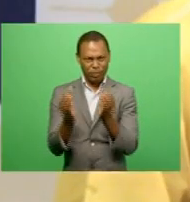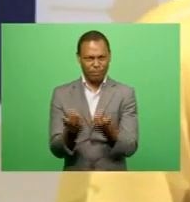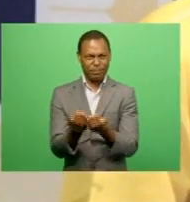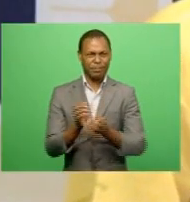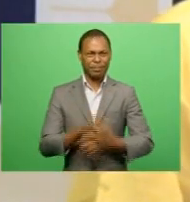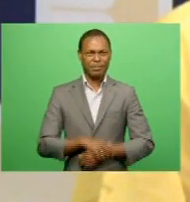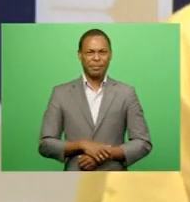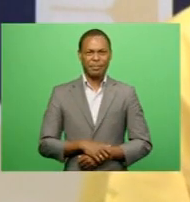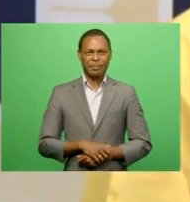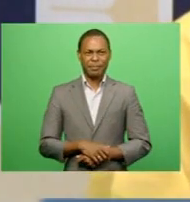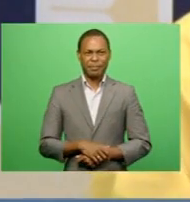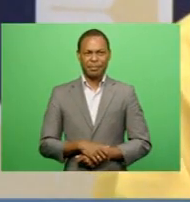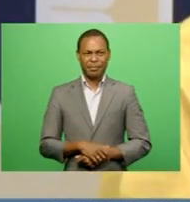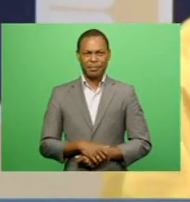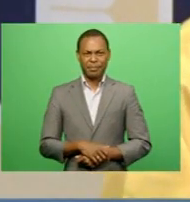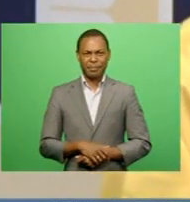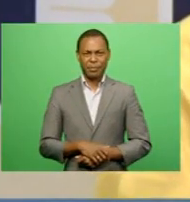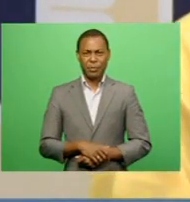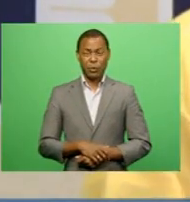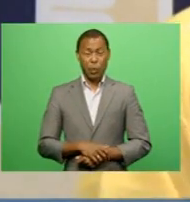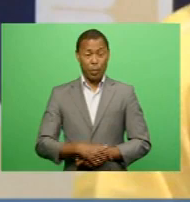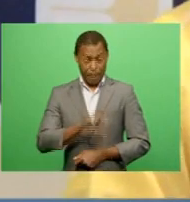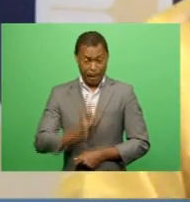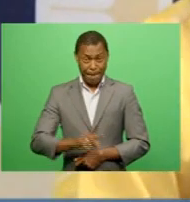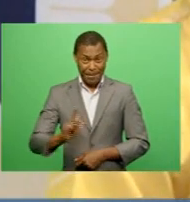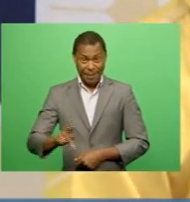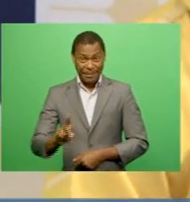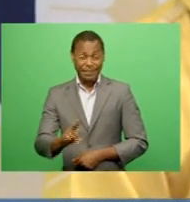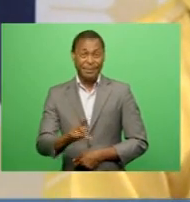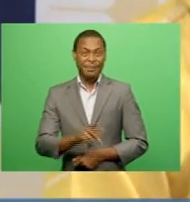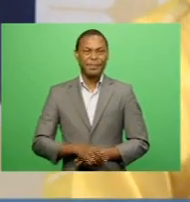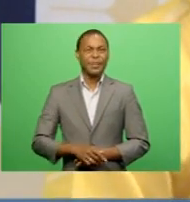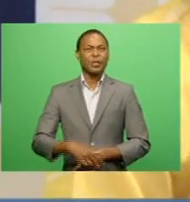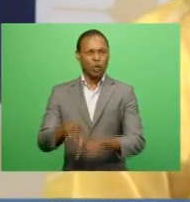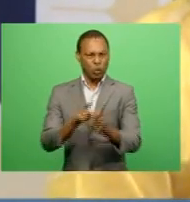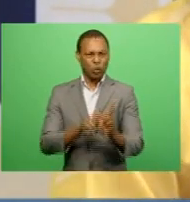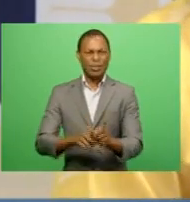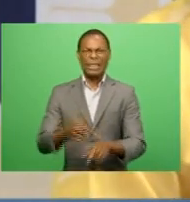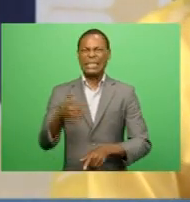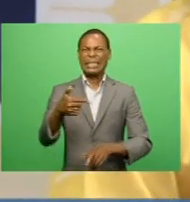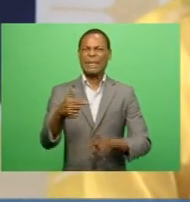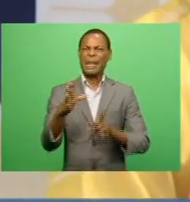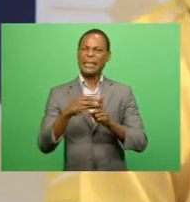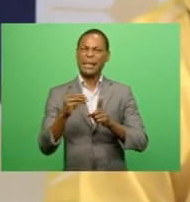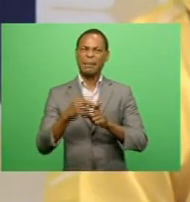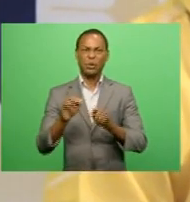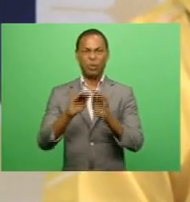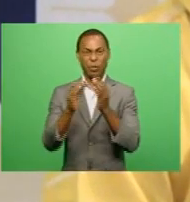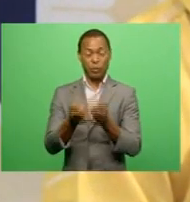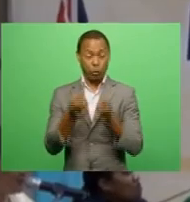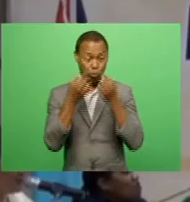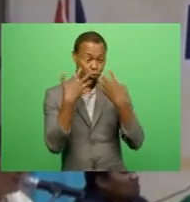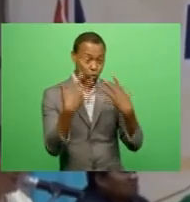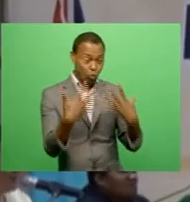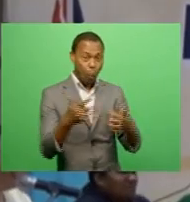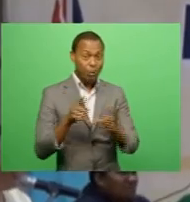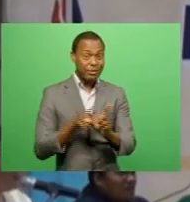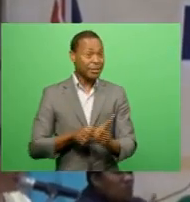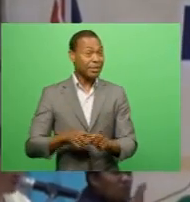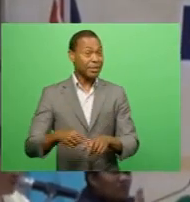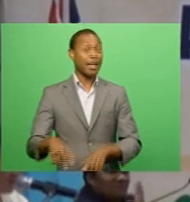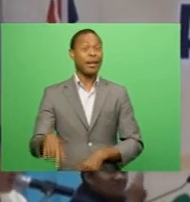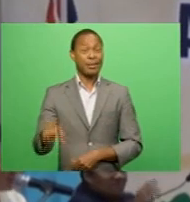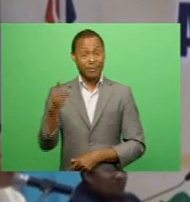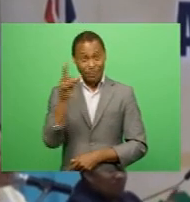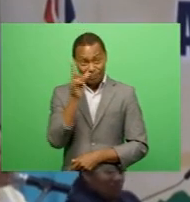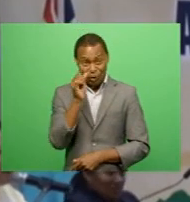Summit, Pacific youth will set an example for the world, showing that young Fijians aren't just